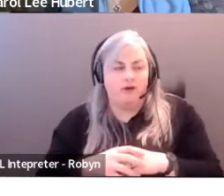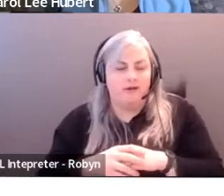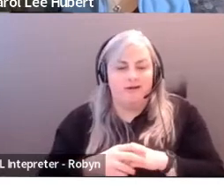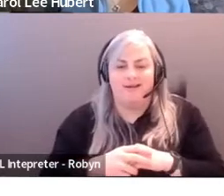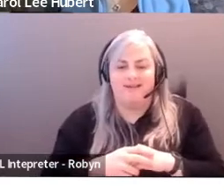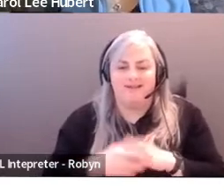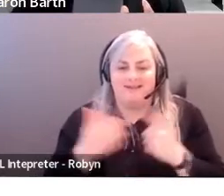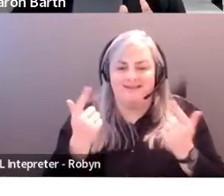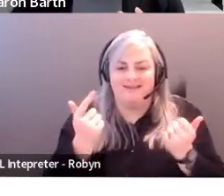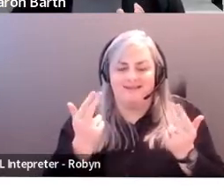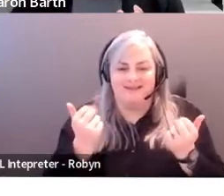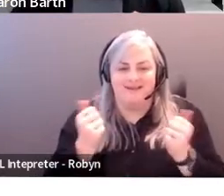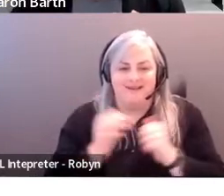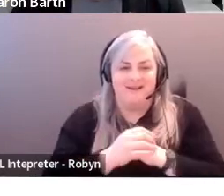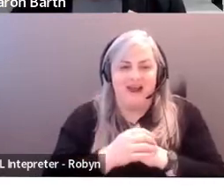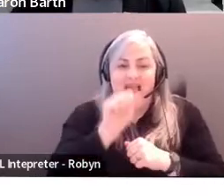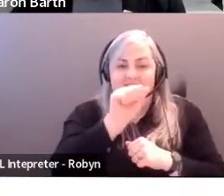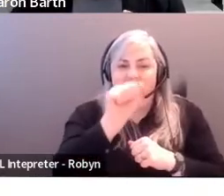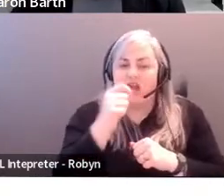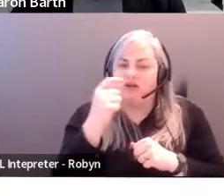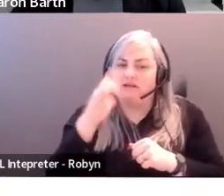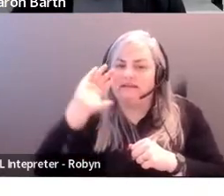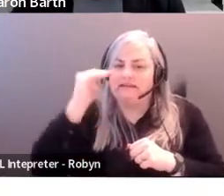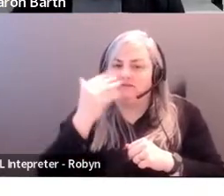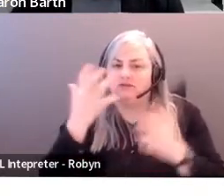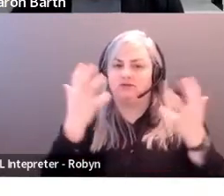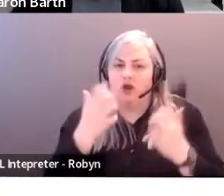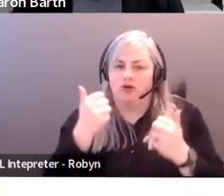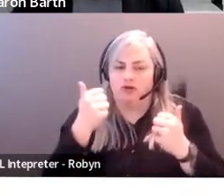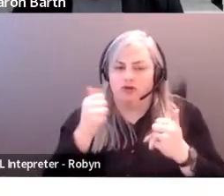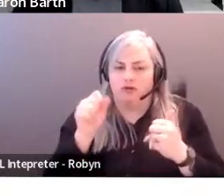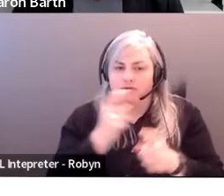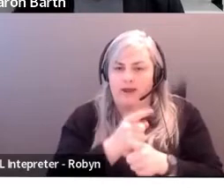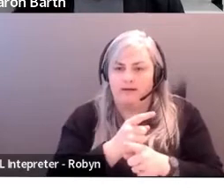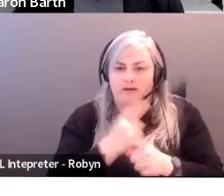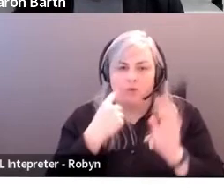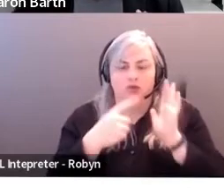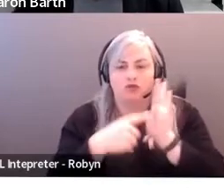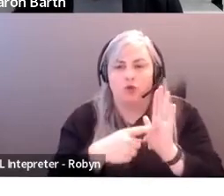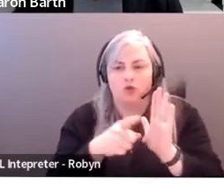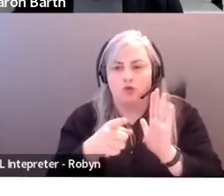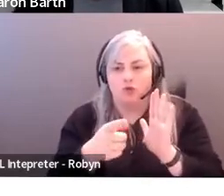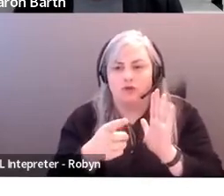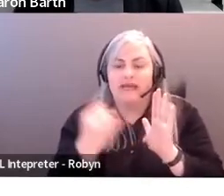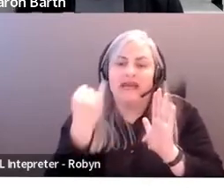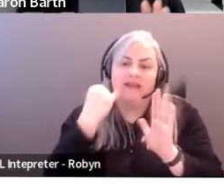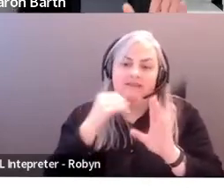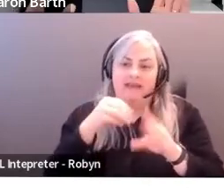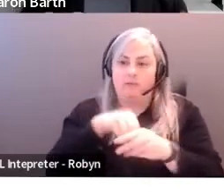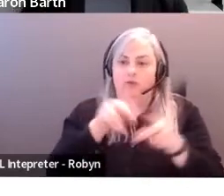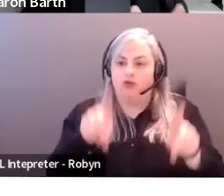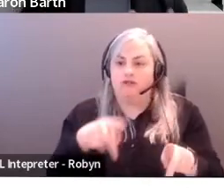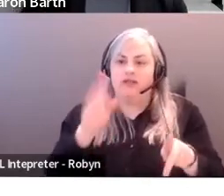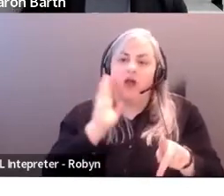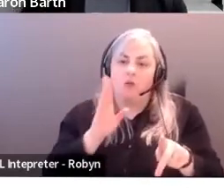Okay, so A definitely looks darker. Okay, now I'm going to show you this. If we were in person, I